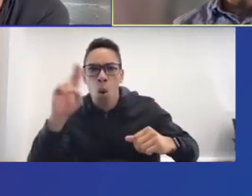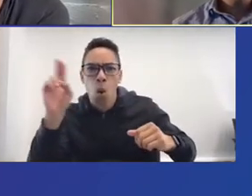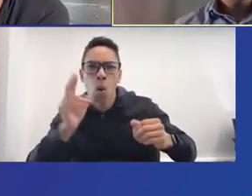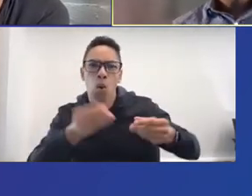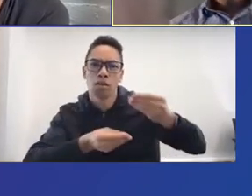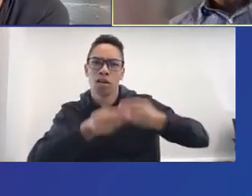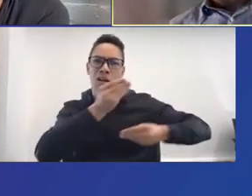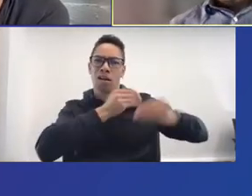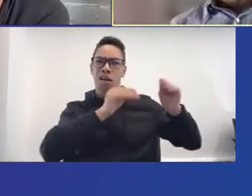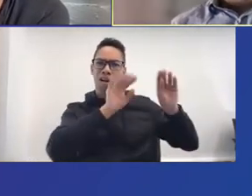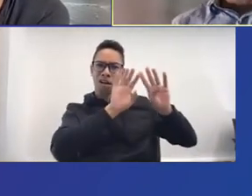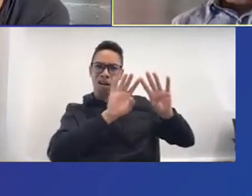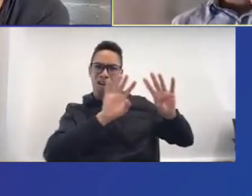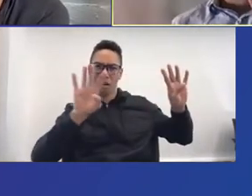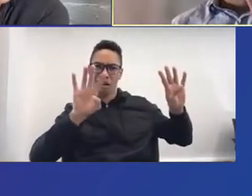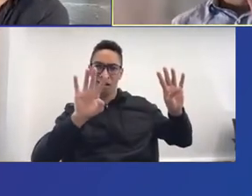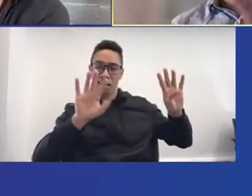ancestors,